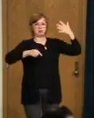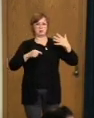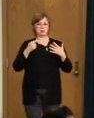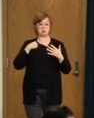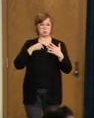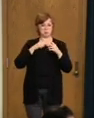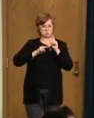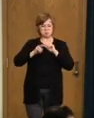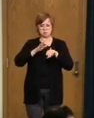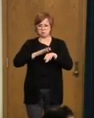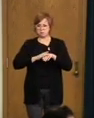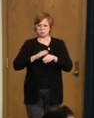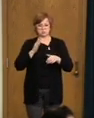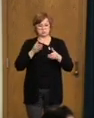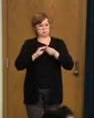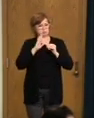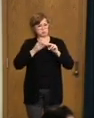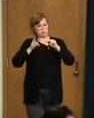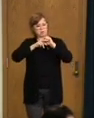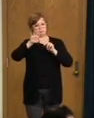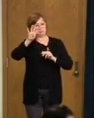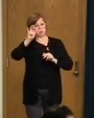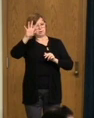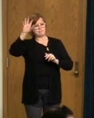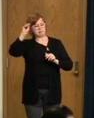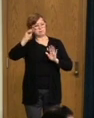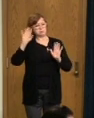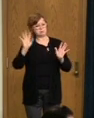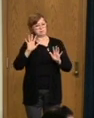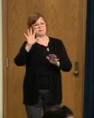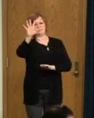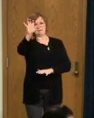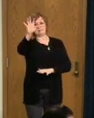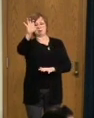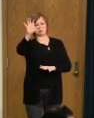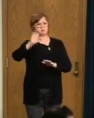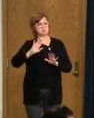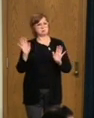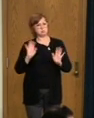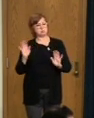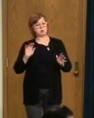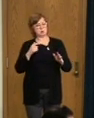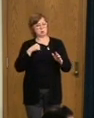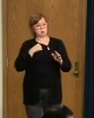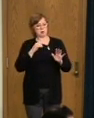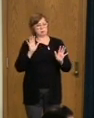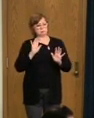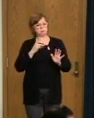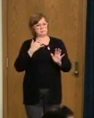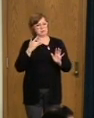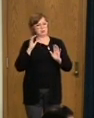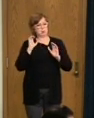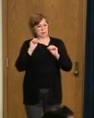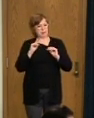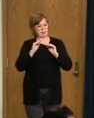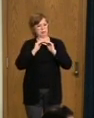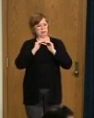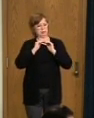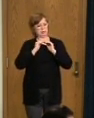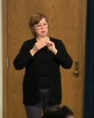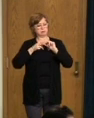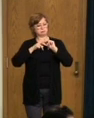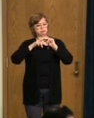400, 500 cases a day. And if we were to go in that direction, for example, if we were not careful over the holidays, we start going in that direction, then